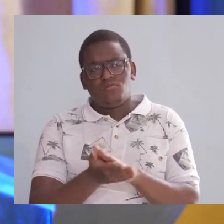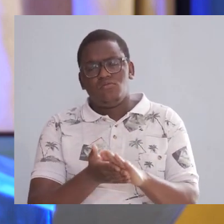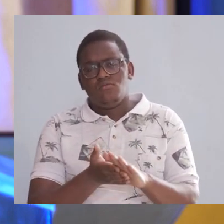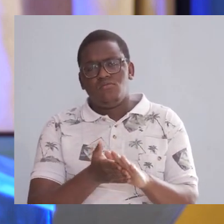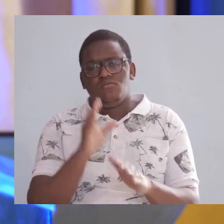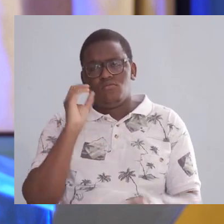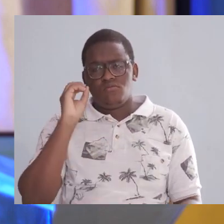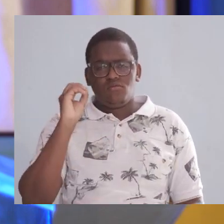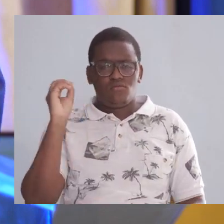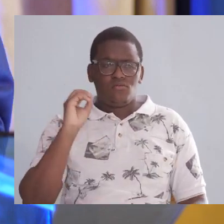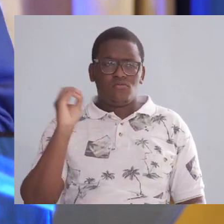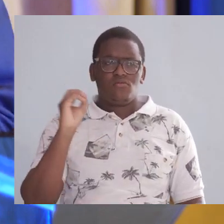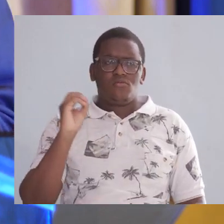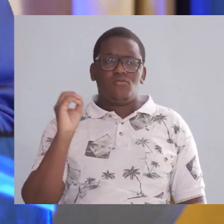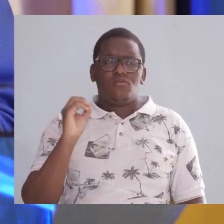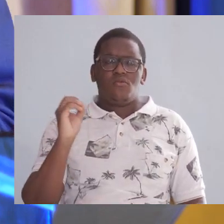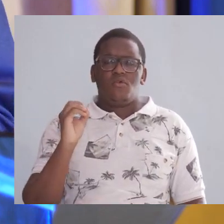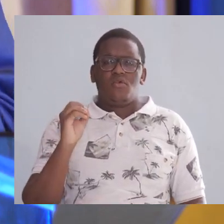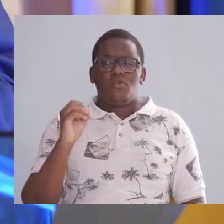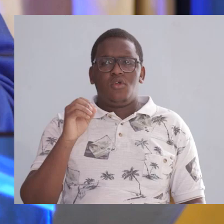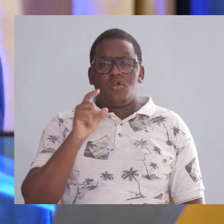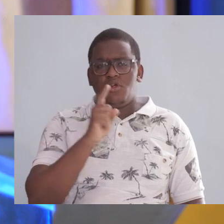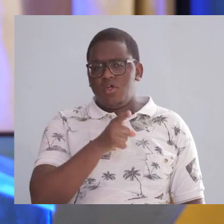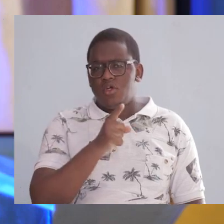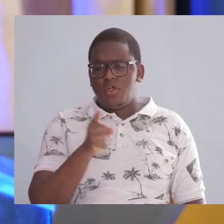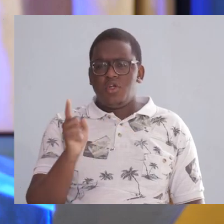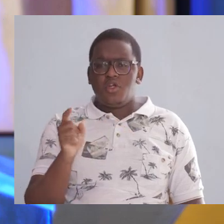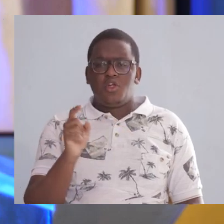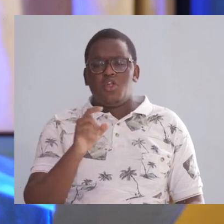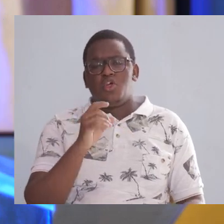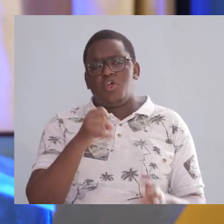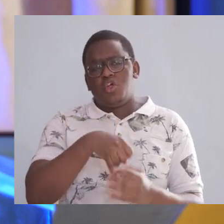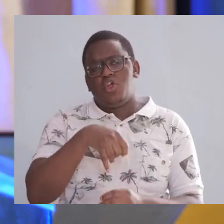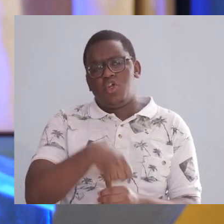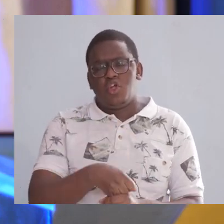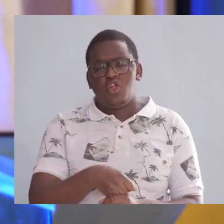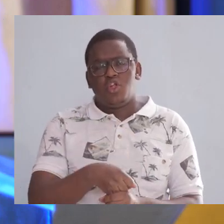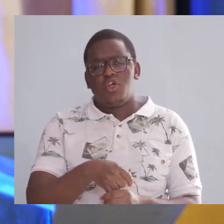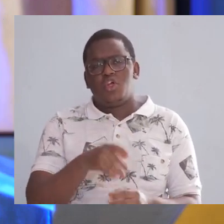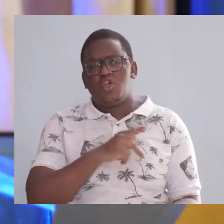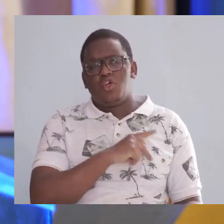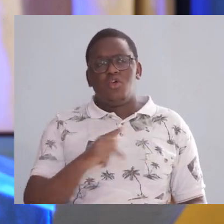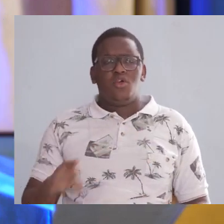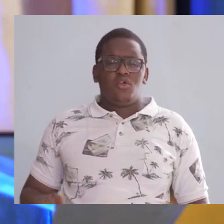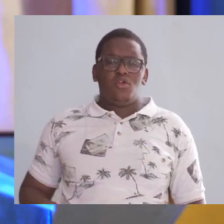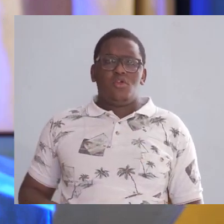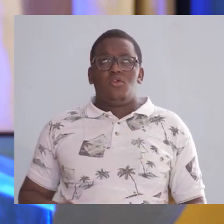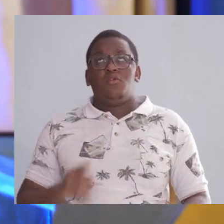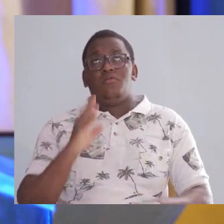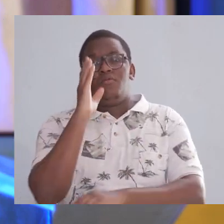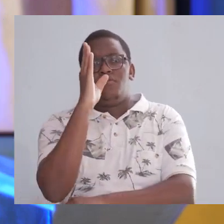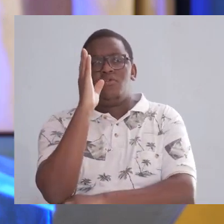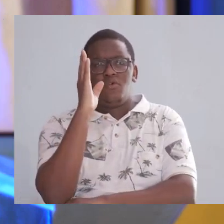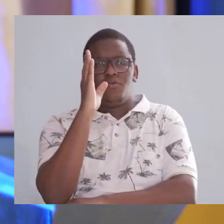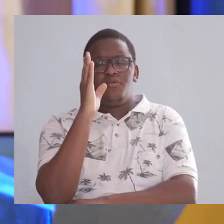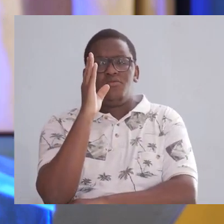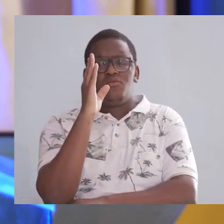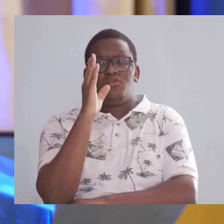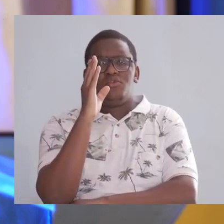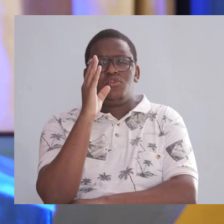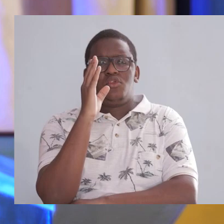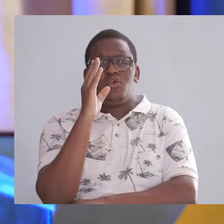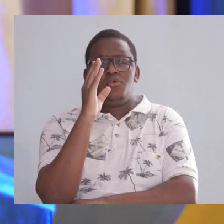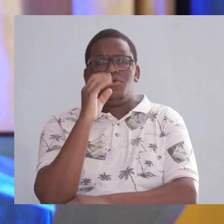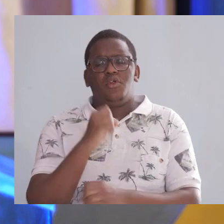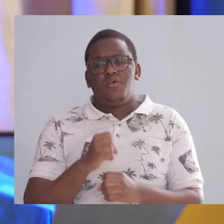not inherit the kingdom of God. Or in other words, they have voluntarily excluded themselves from the kingdom of